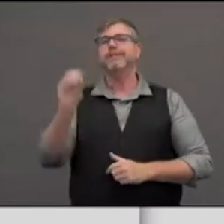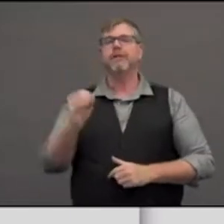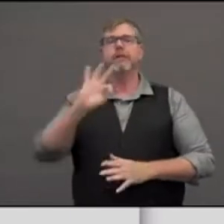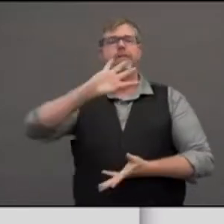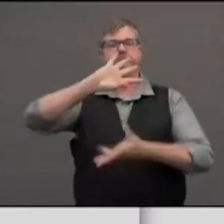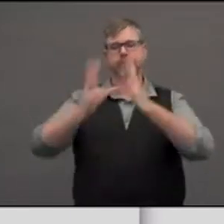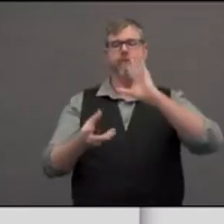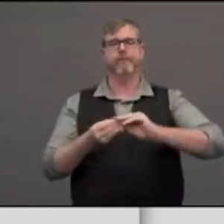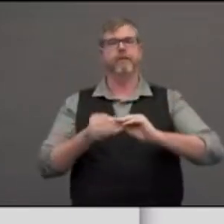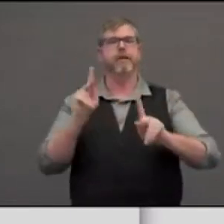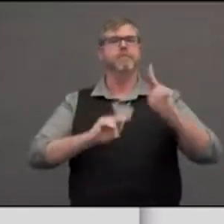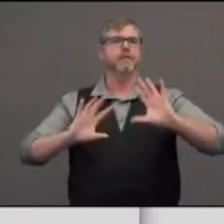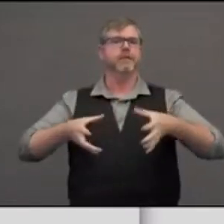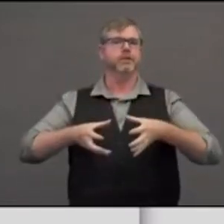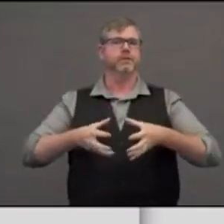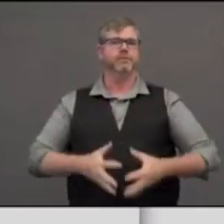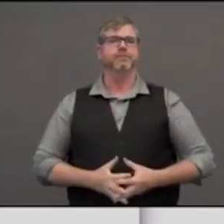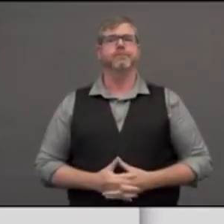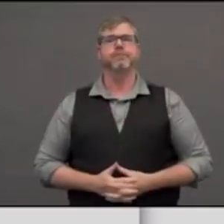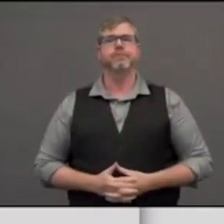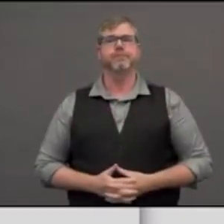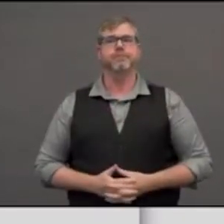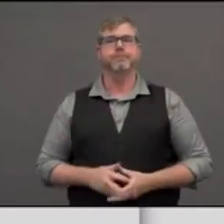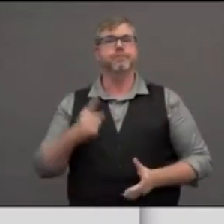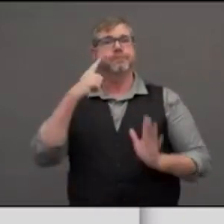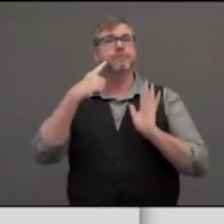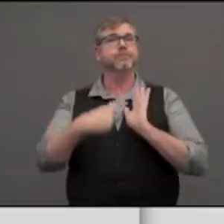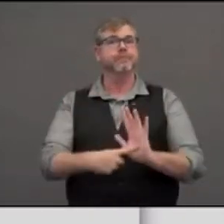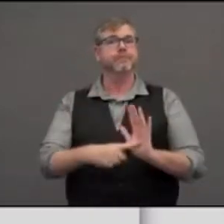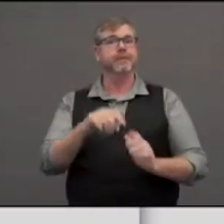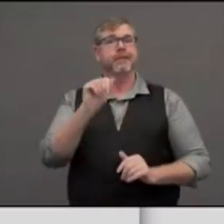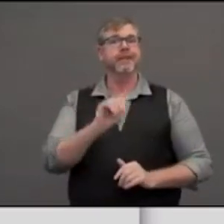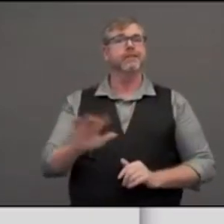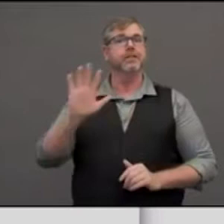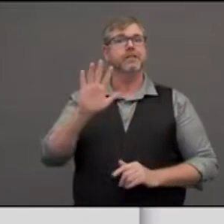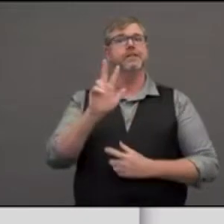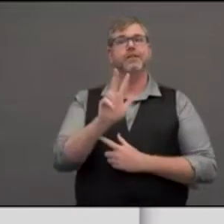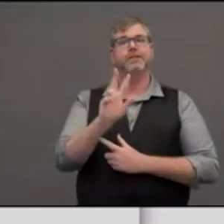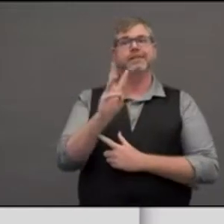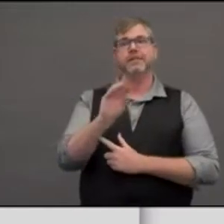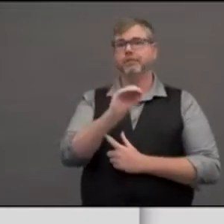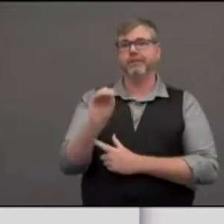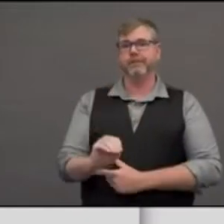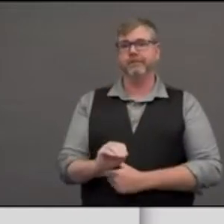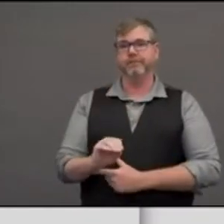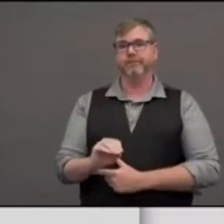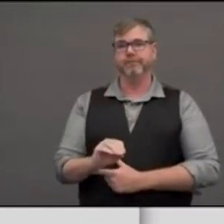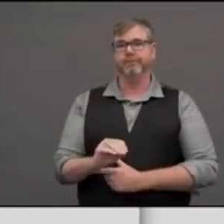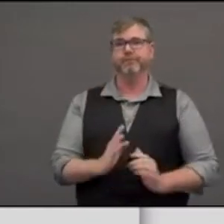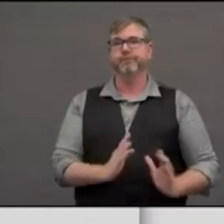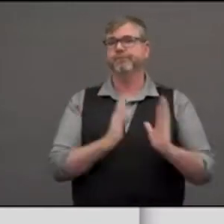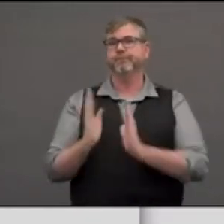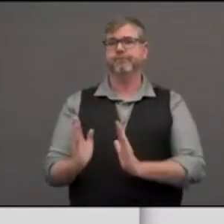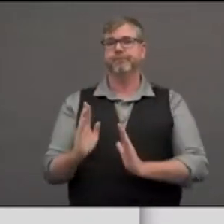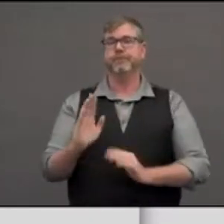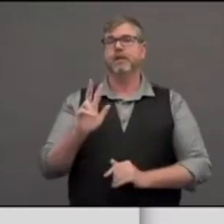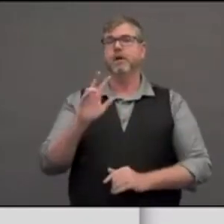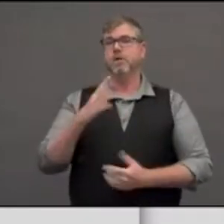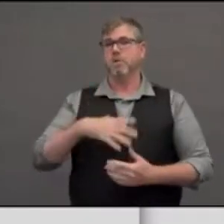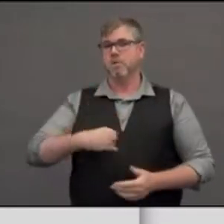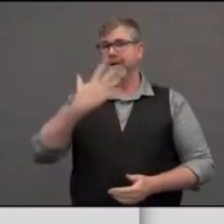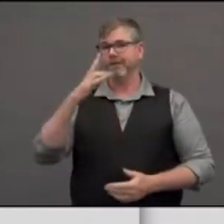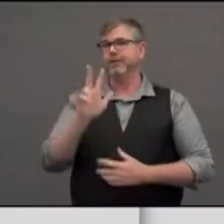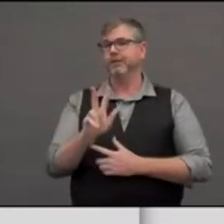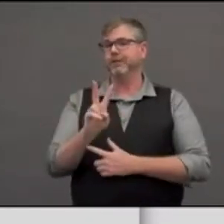instance, Asian make up 36% of our population, whites make up 32%, and I would note that there is